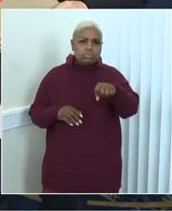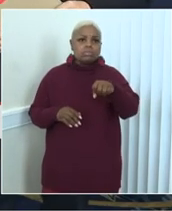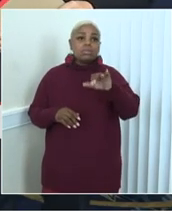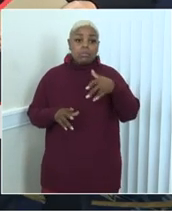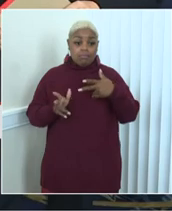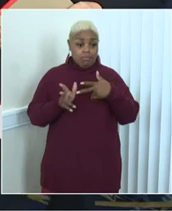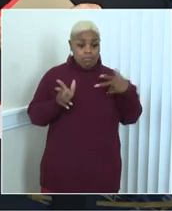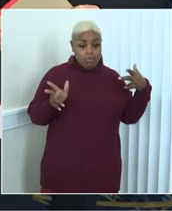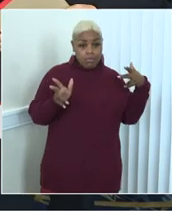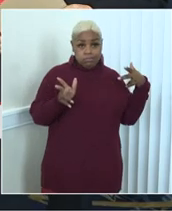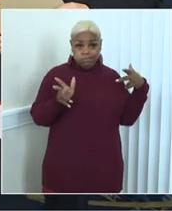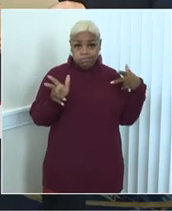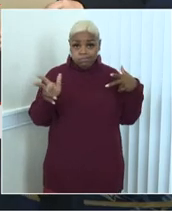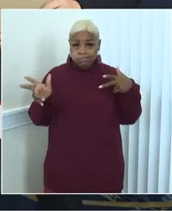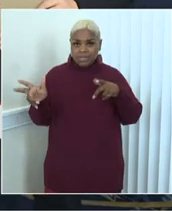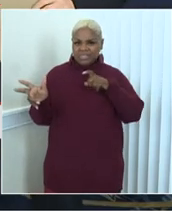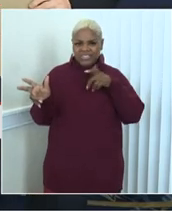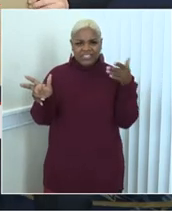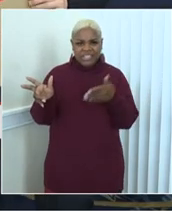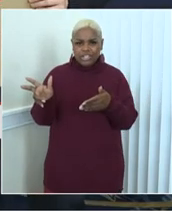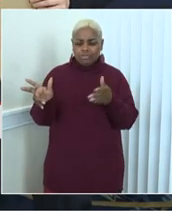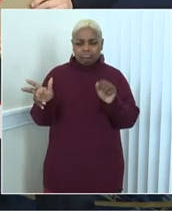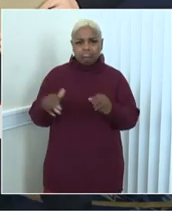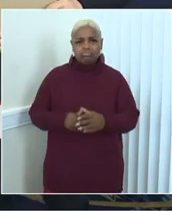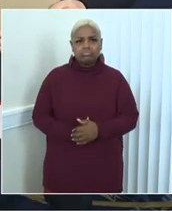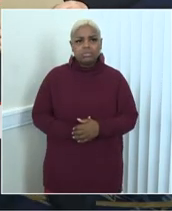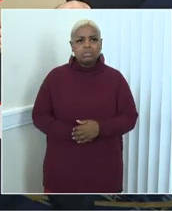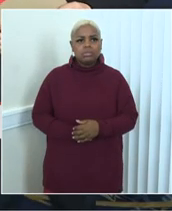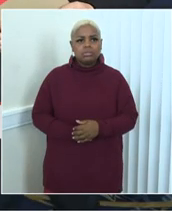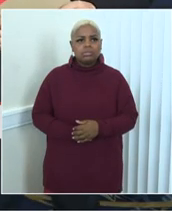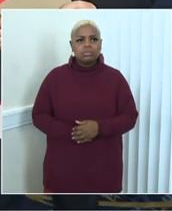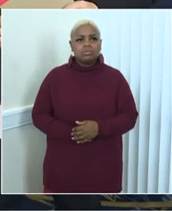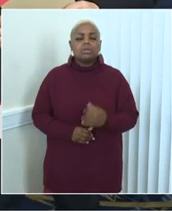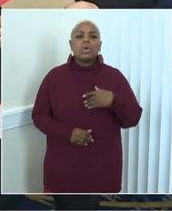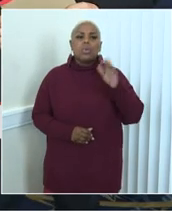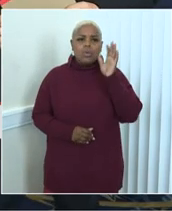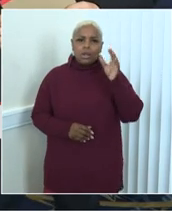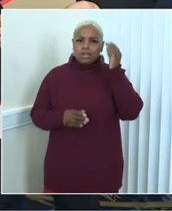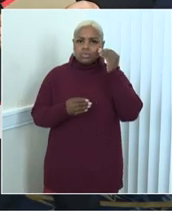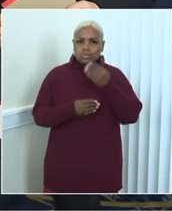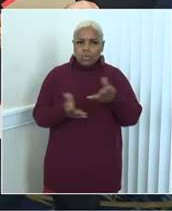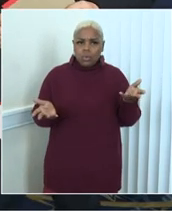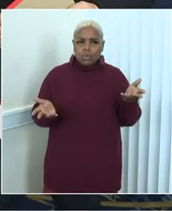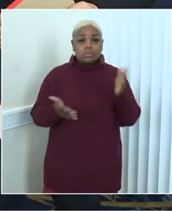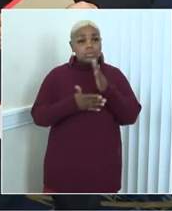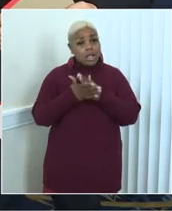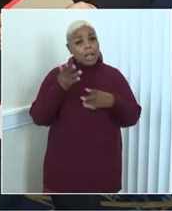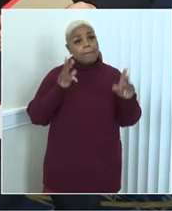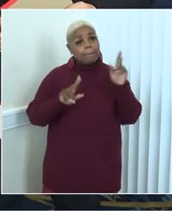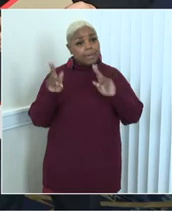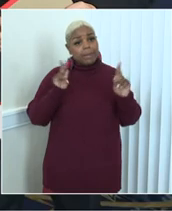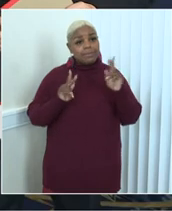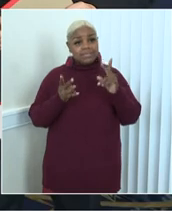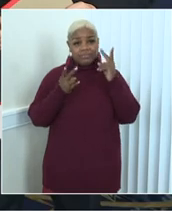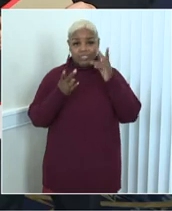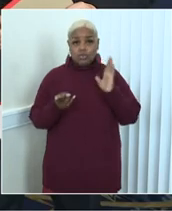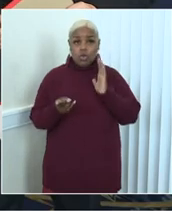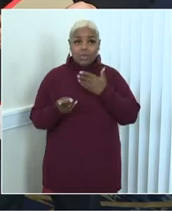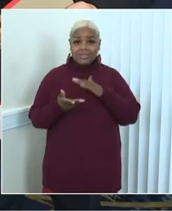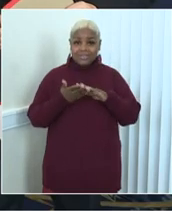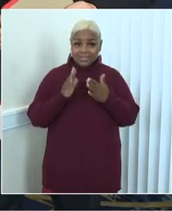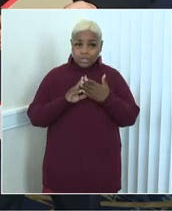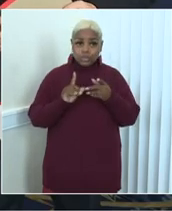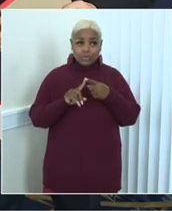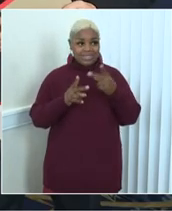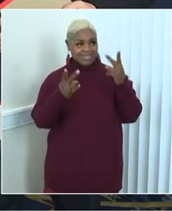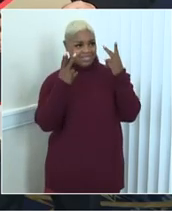offer up that we know that there are individuals who have come to our city to observe, witness